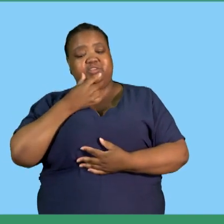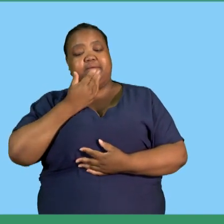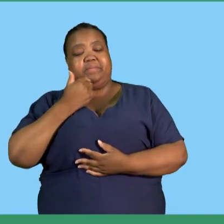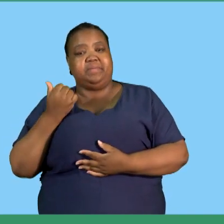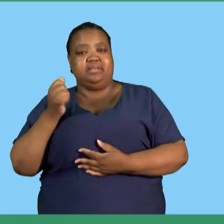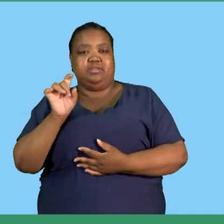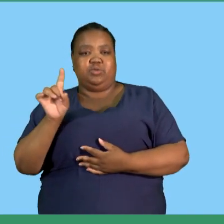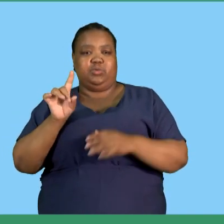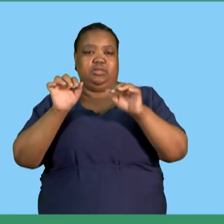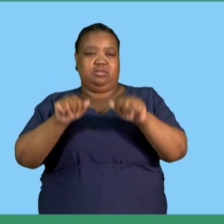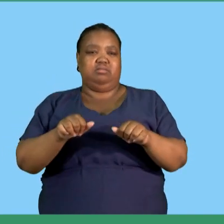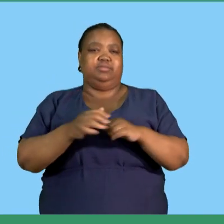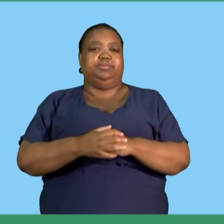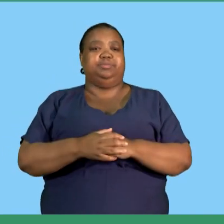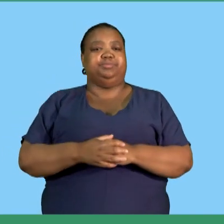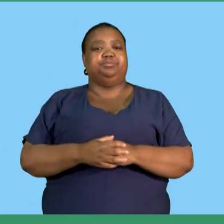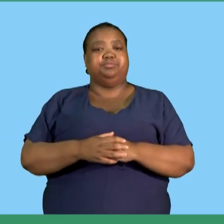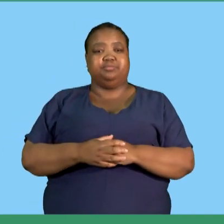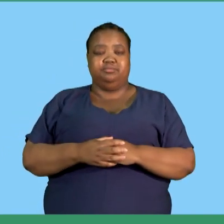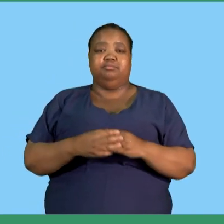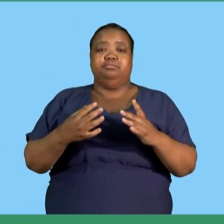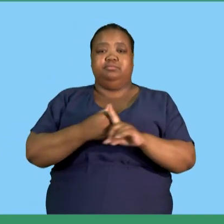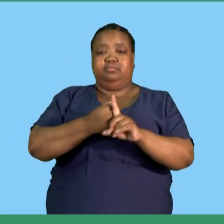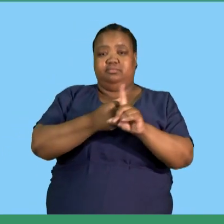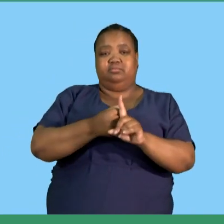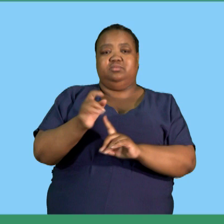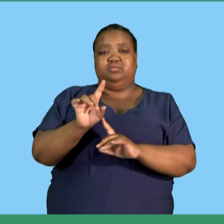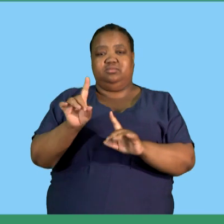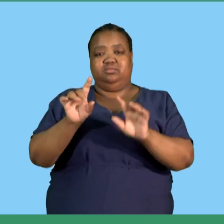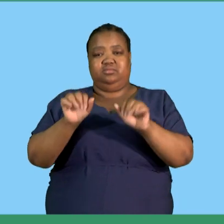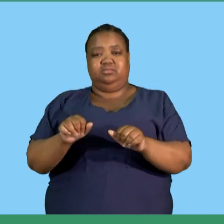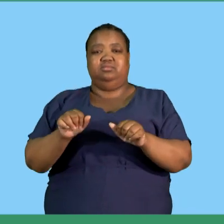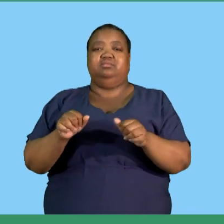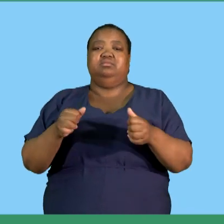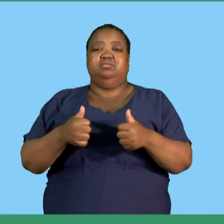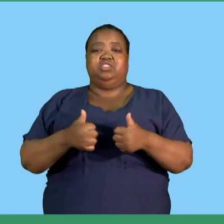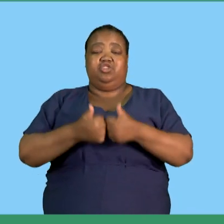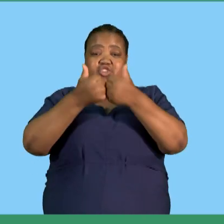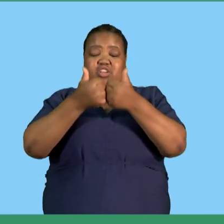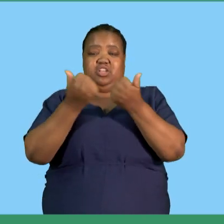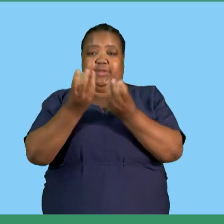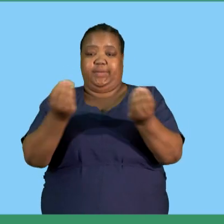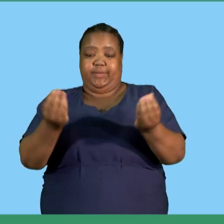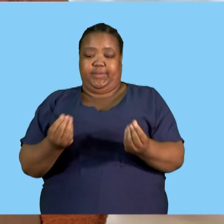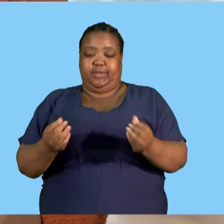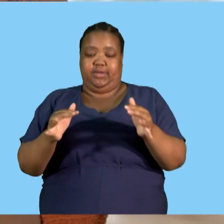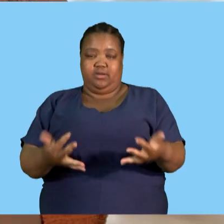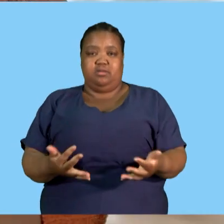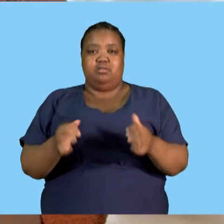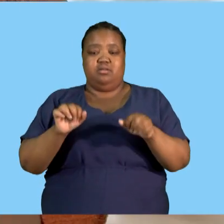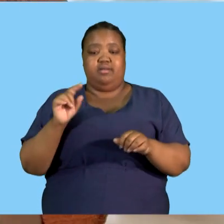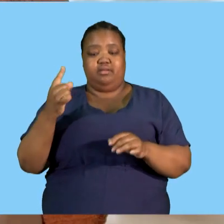And then driving forces are the advantages of the challenge. Right. Where do we normally see the driving forces? When you're doing the force